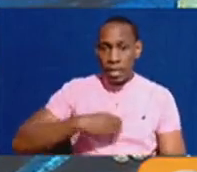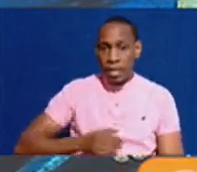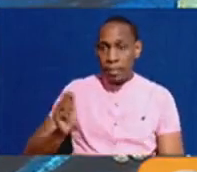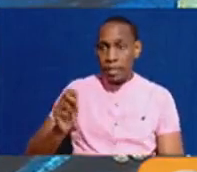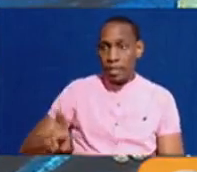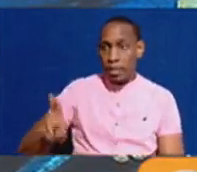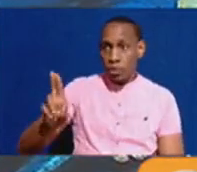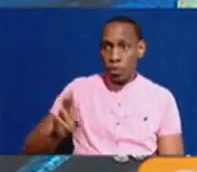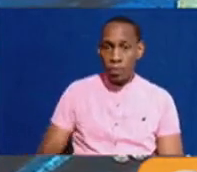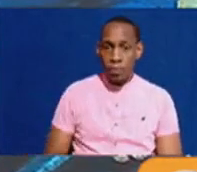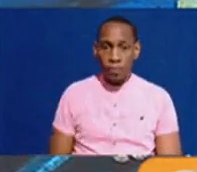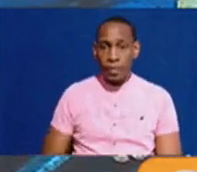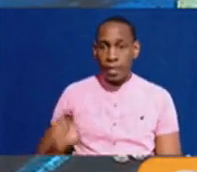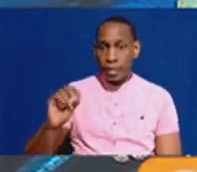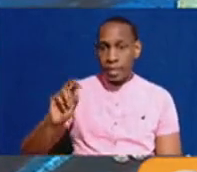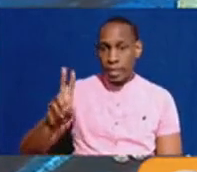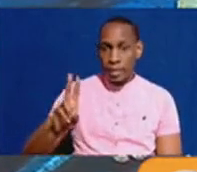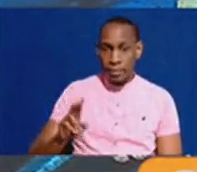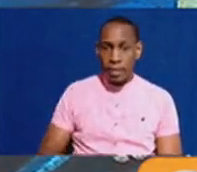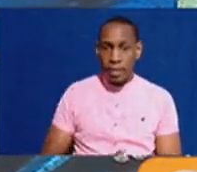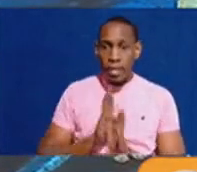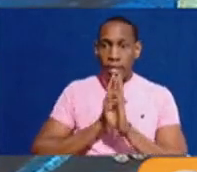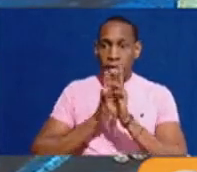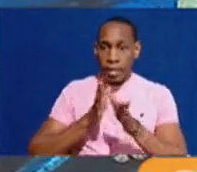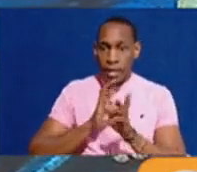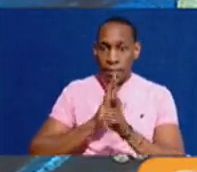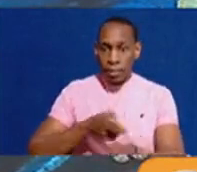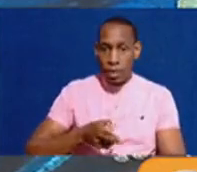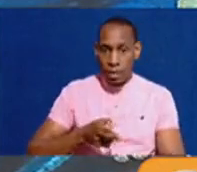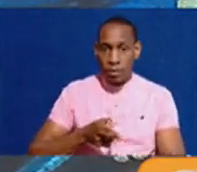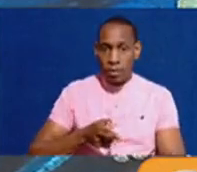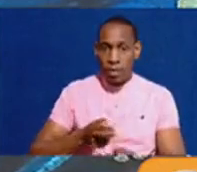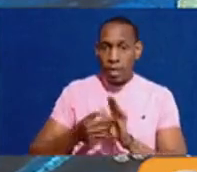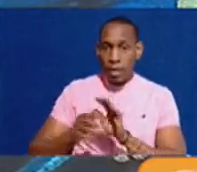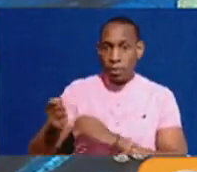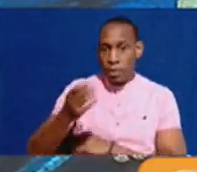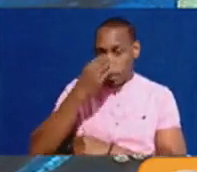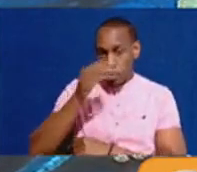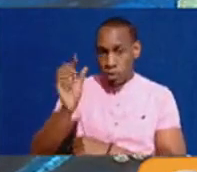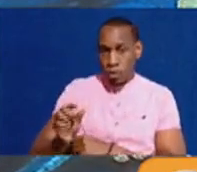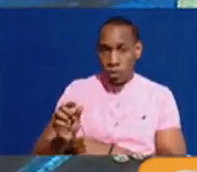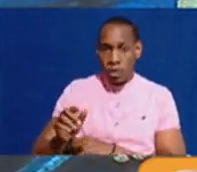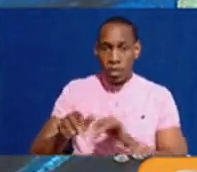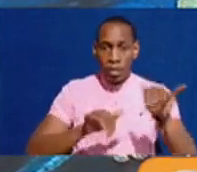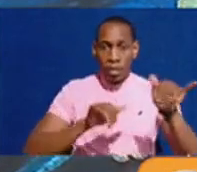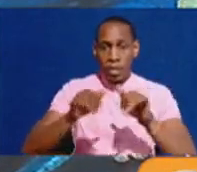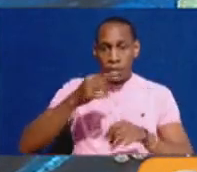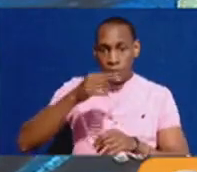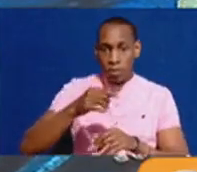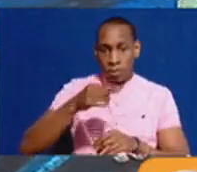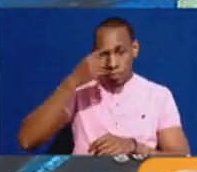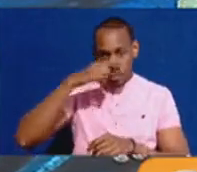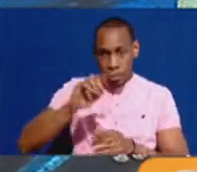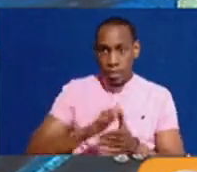Uhuru Kenyatta. Citizen TV's Ayub Abdikadir with President Ruto's regional foreign policy